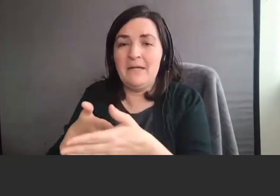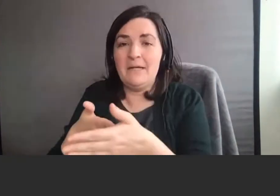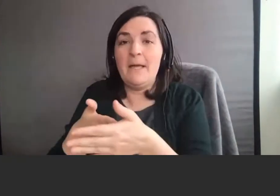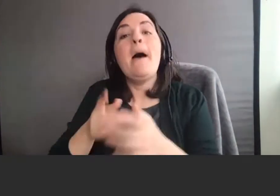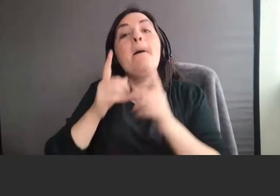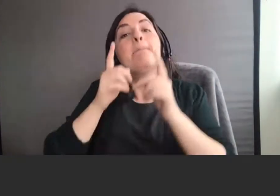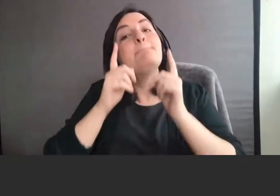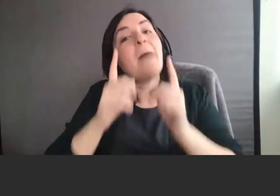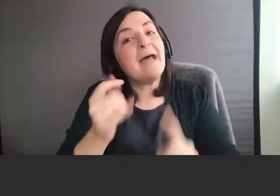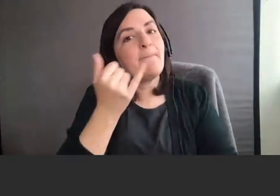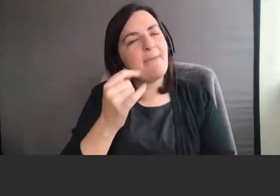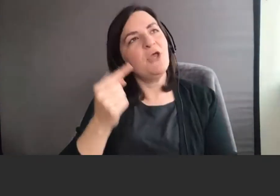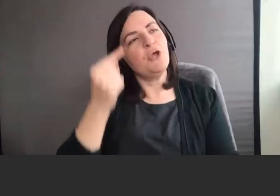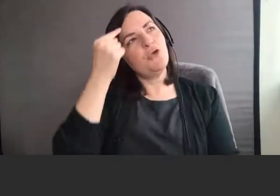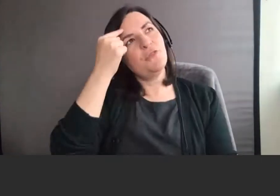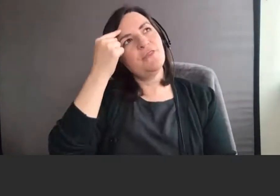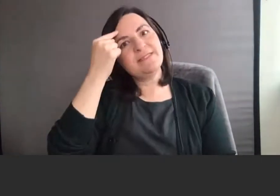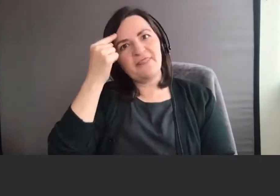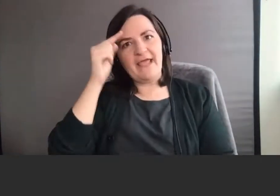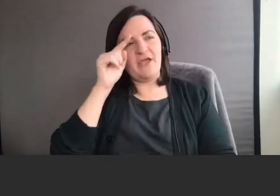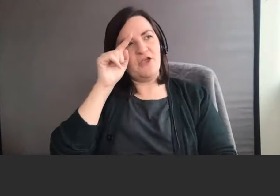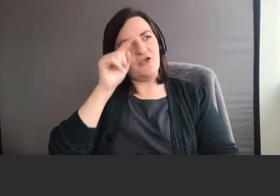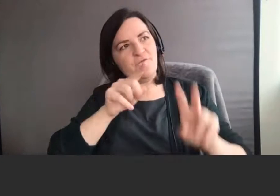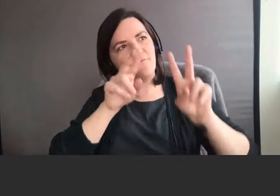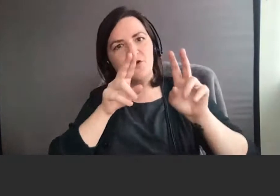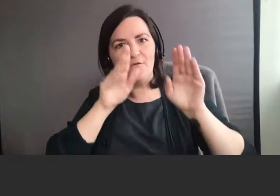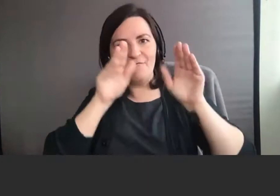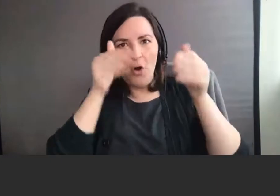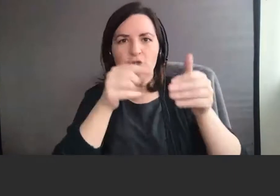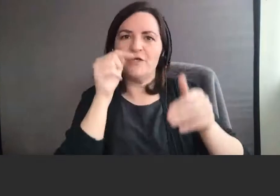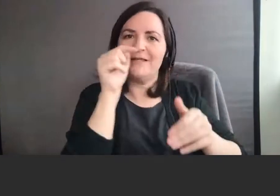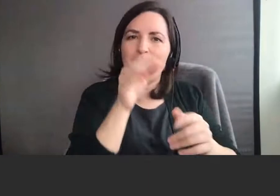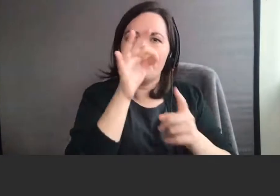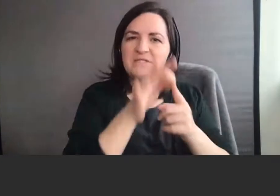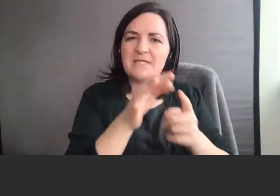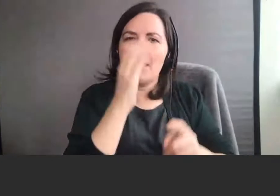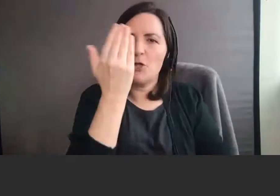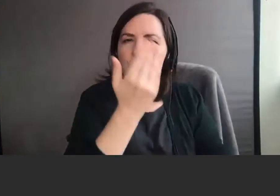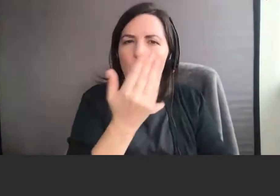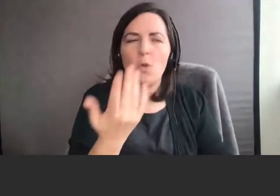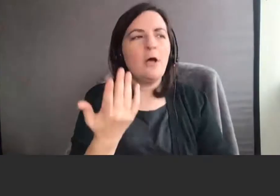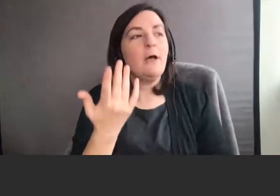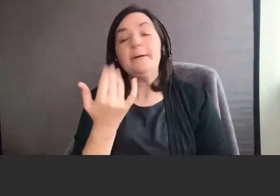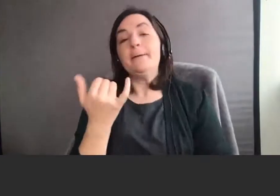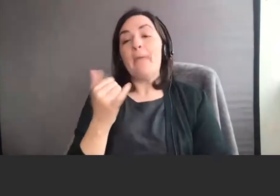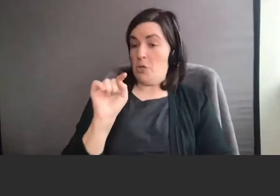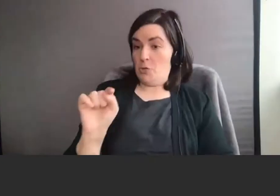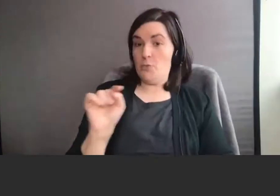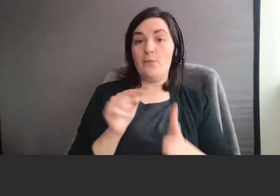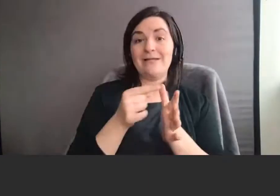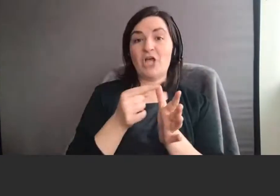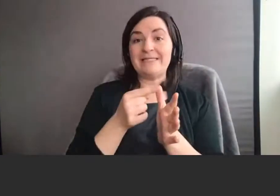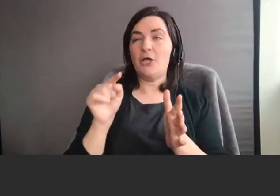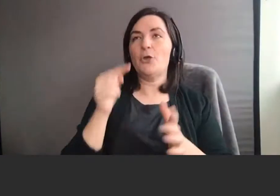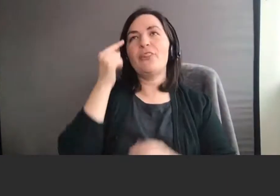a particular setting. So, for example, Nishanta, you might want to carry out research into how a particular school